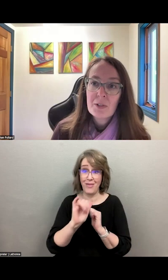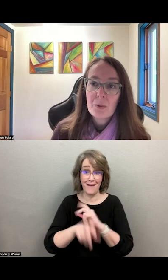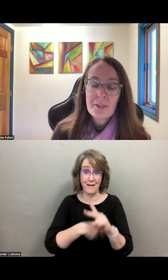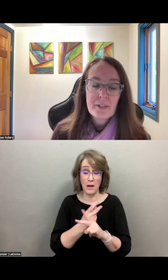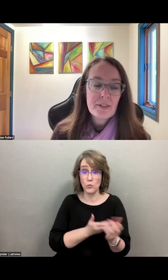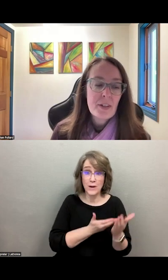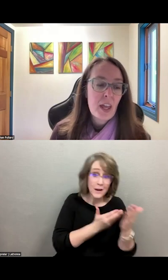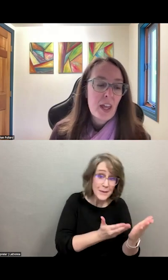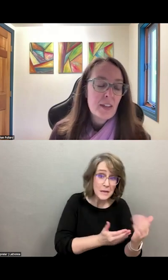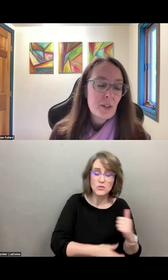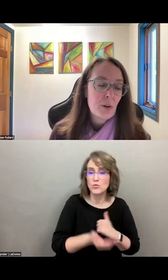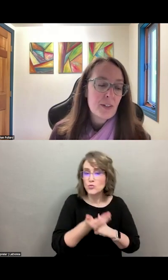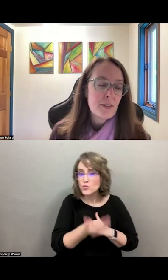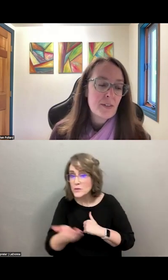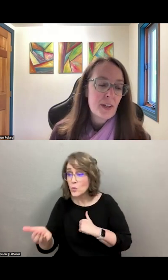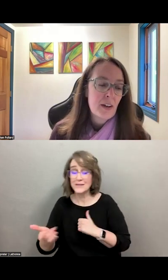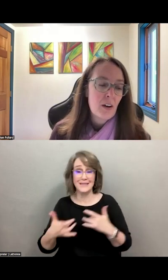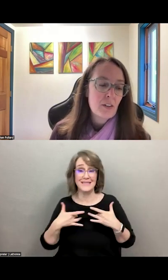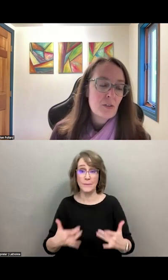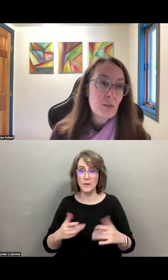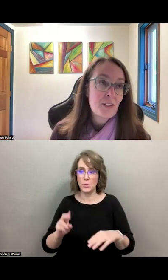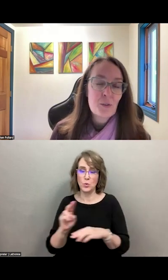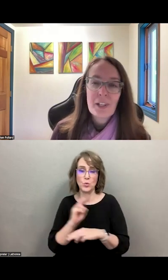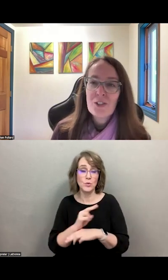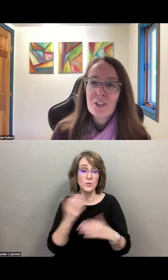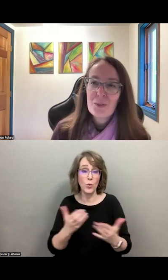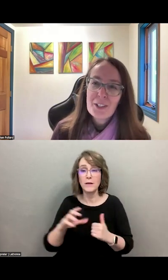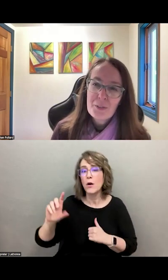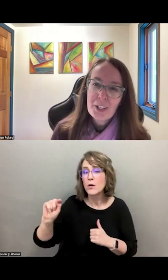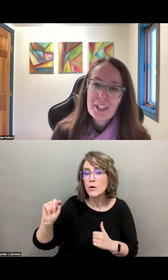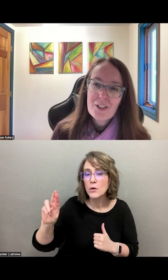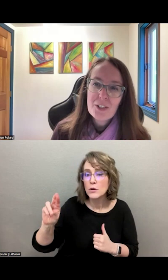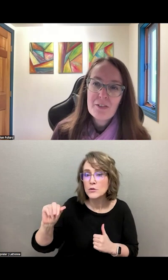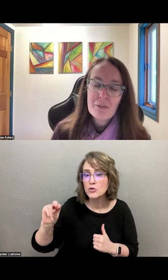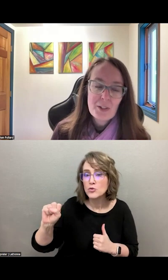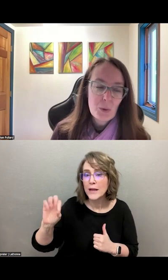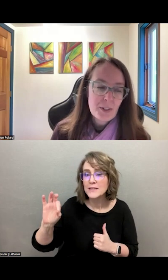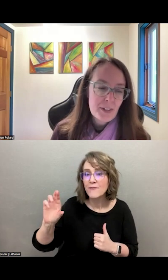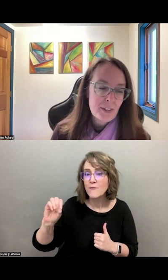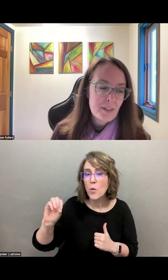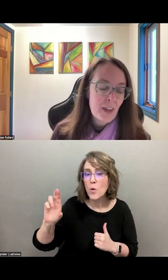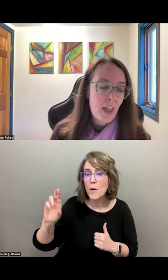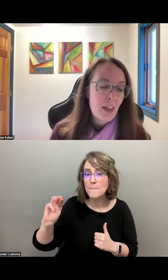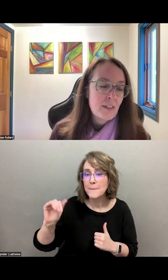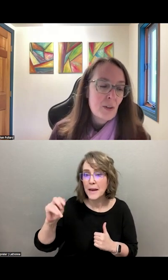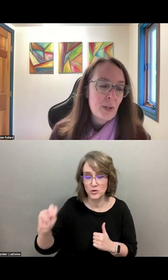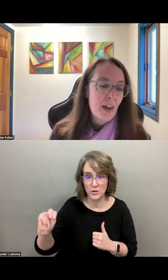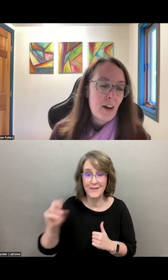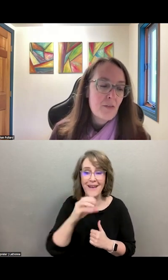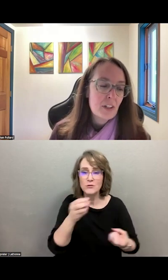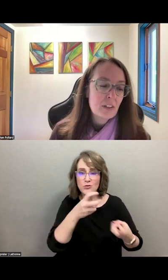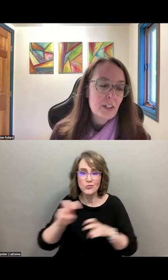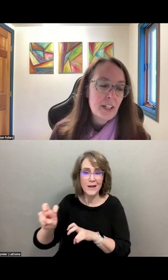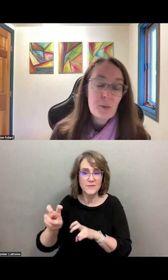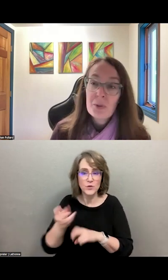and resources is across things like our transformation transfer initiative resources. So we